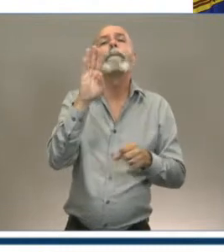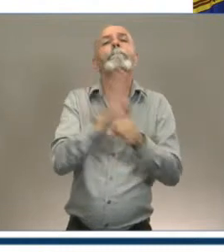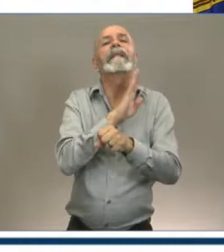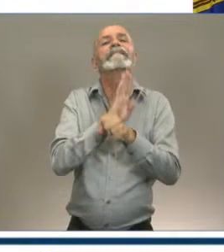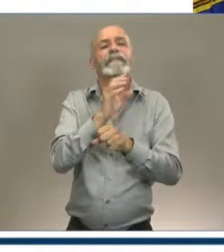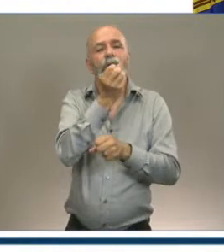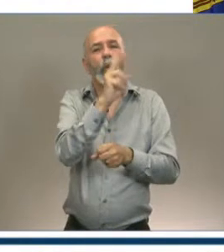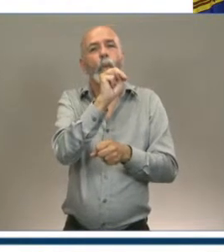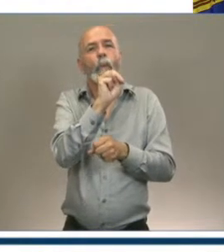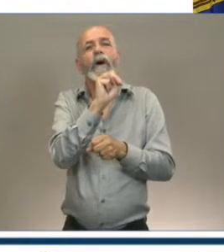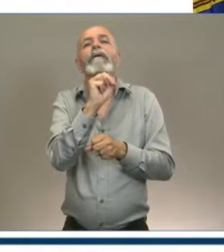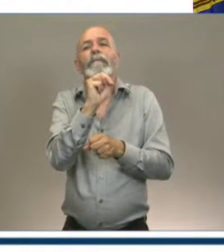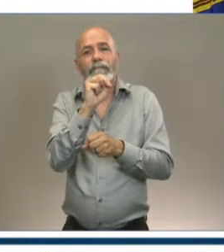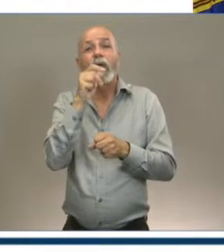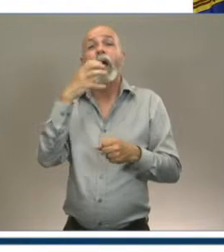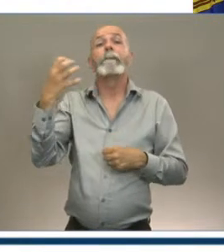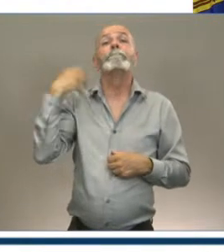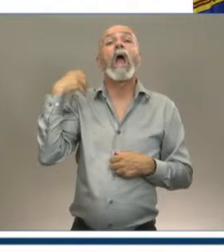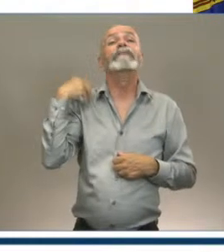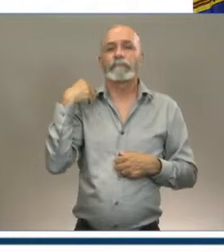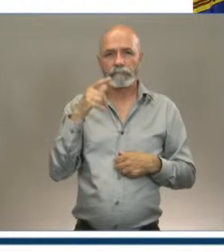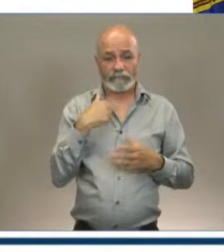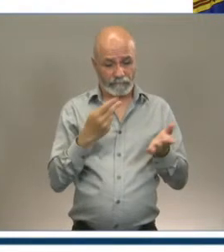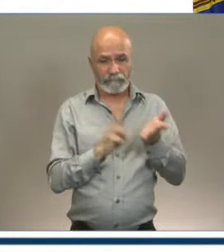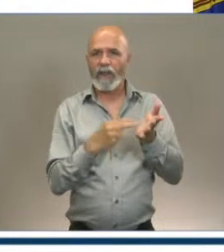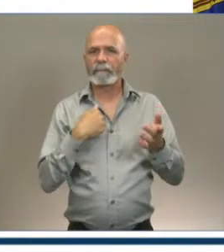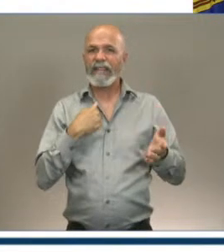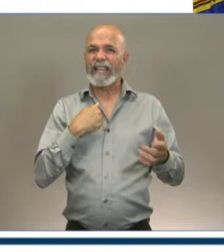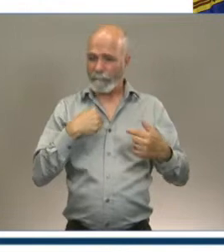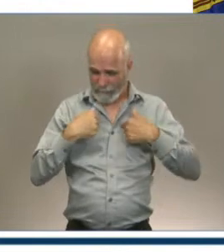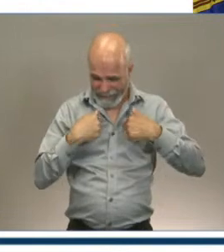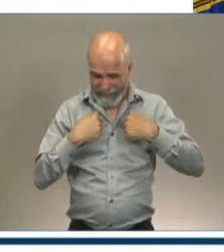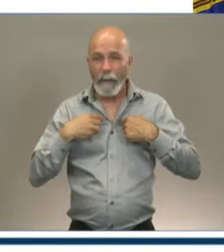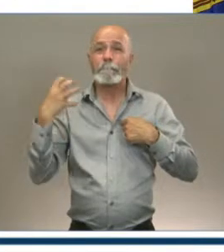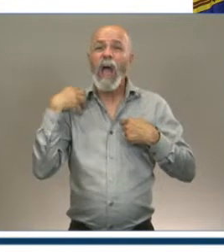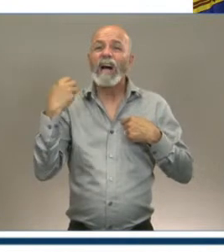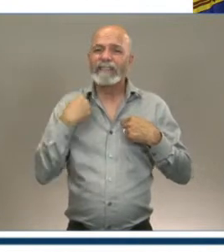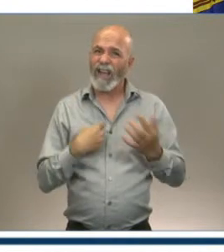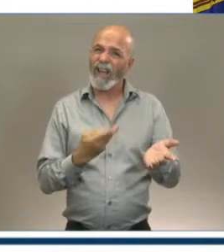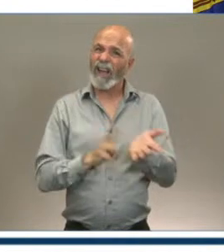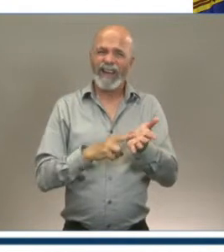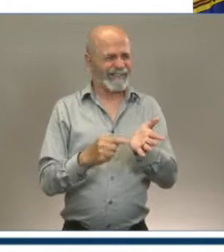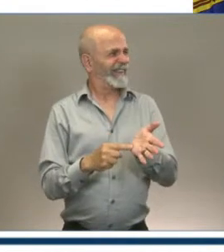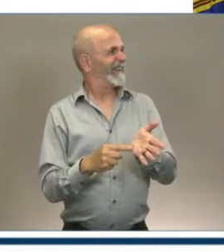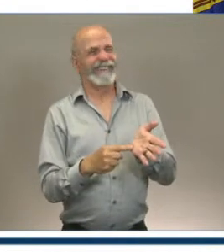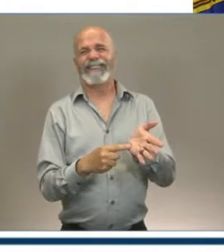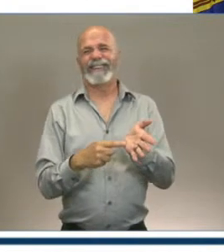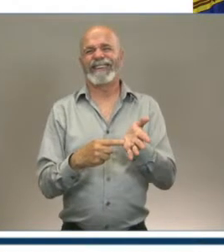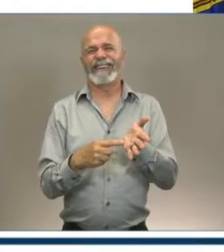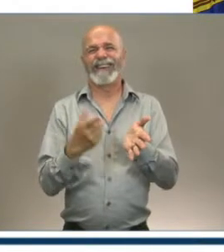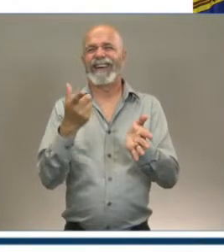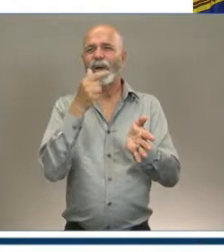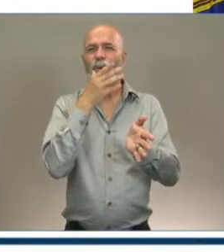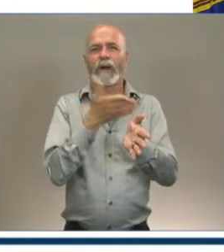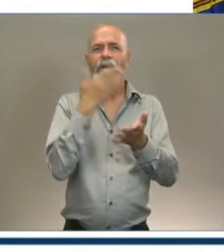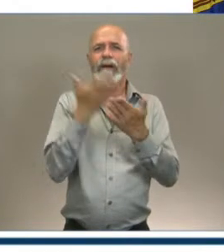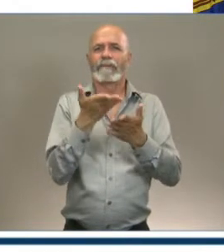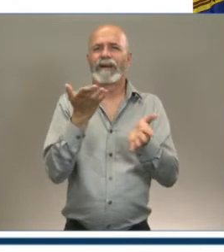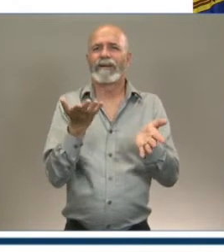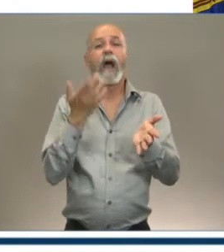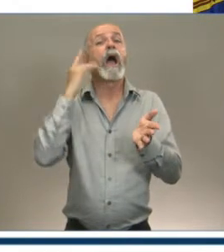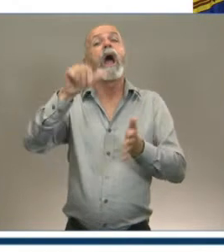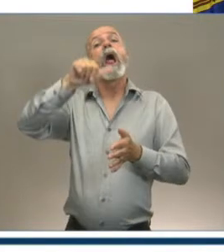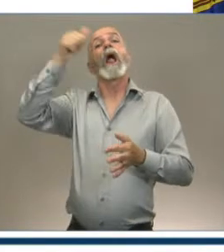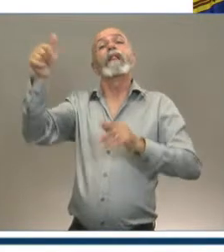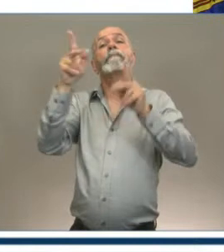can sign a letter other than themselves saying that they're rotational workers and this is their shift. Other rotational